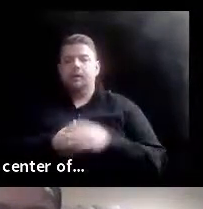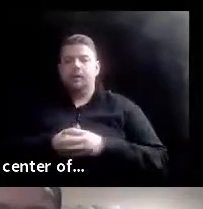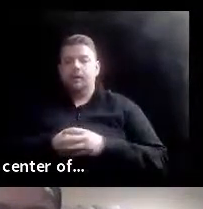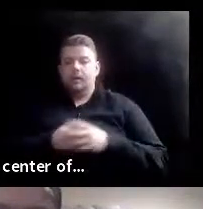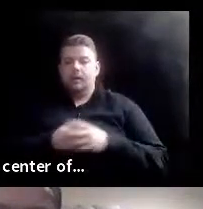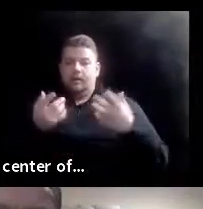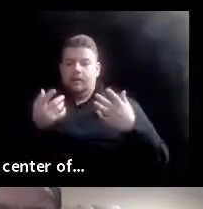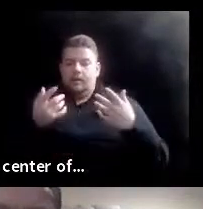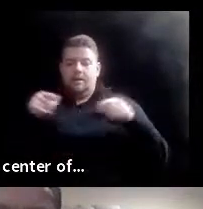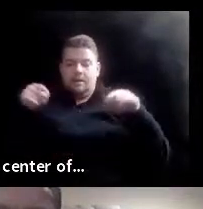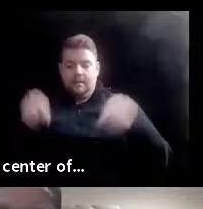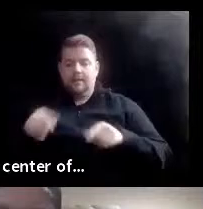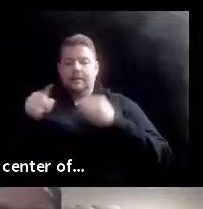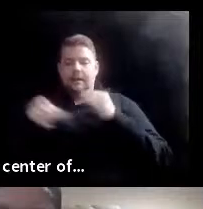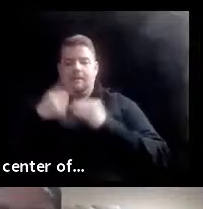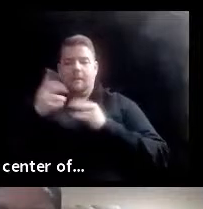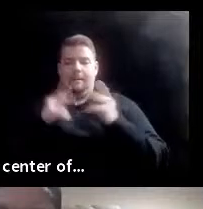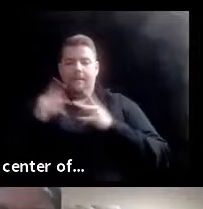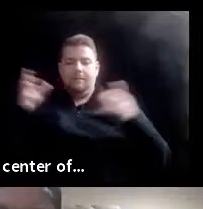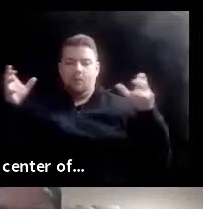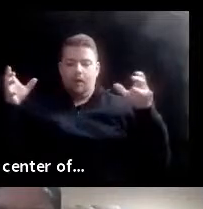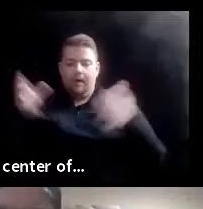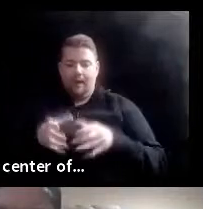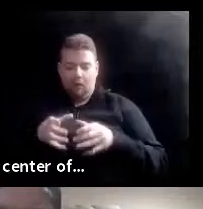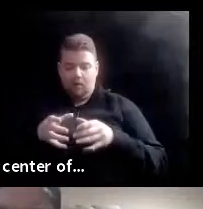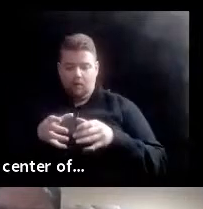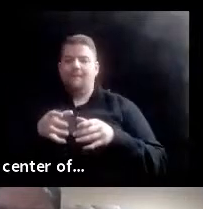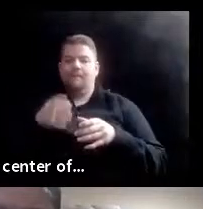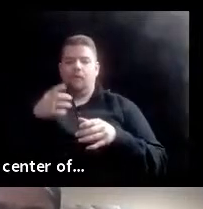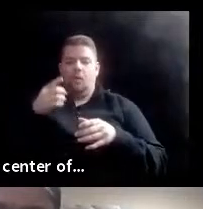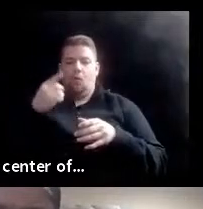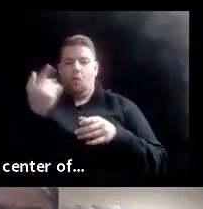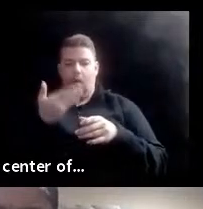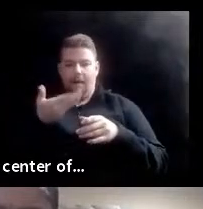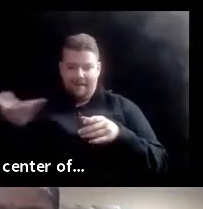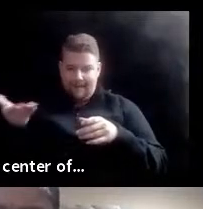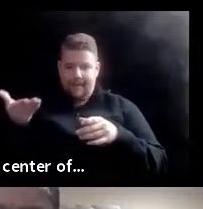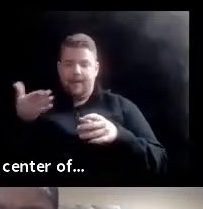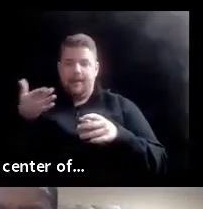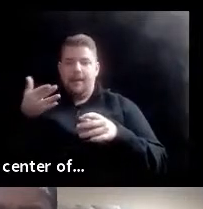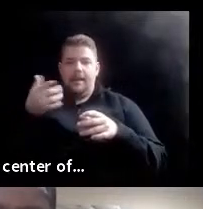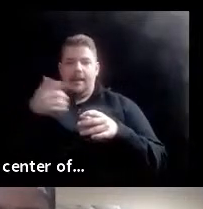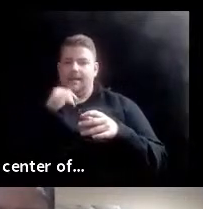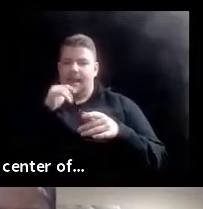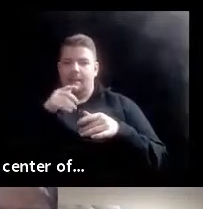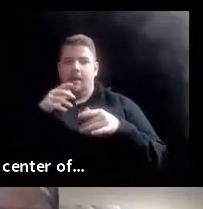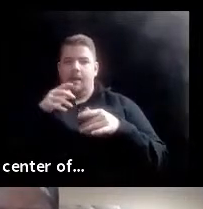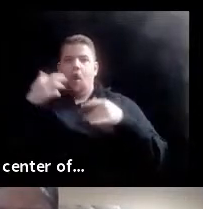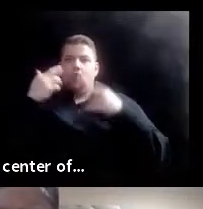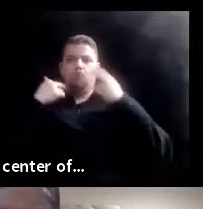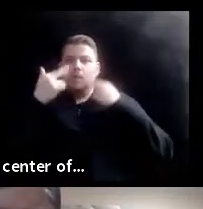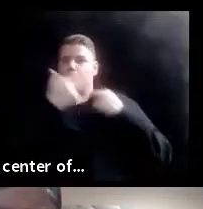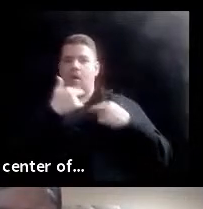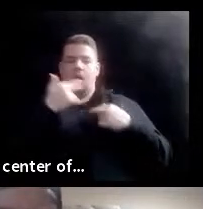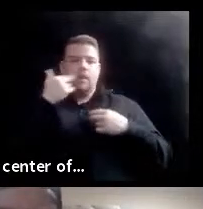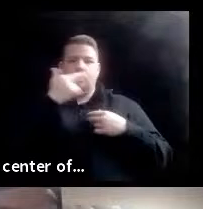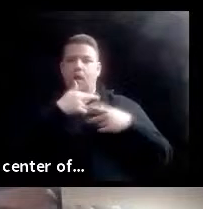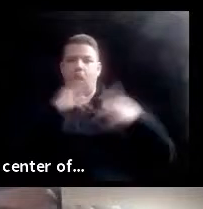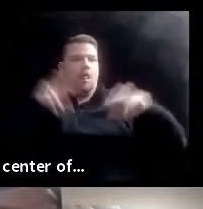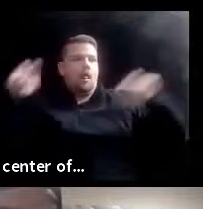this is about people gathering for one thing. This isn't about a whole bunch of people in a restaurant who are sitting at different